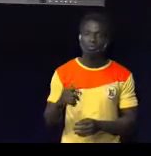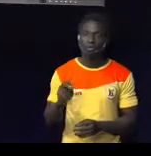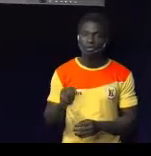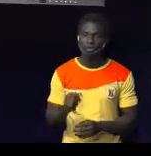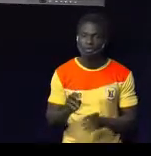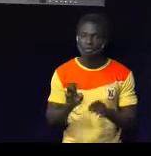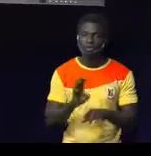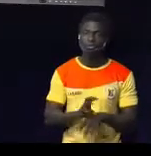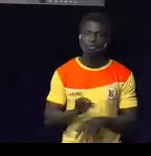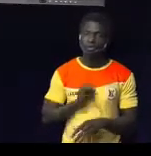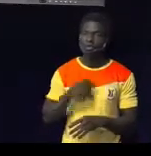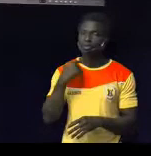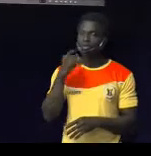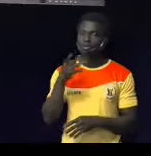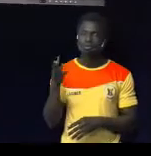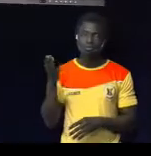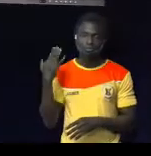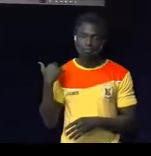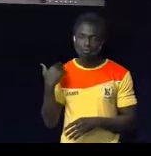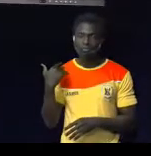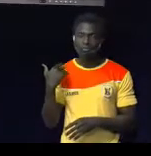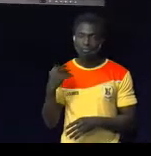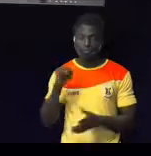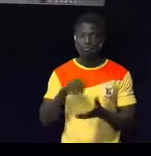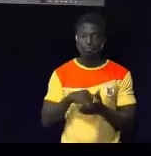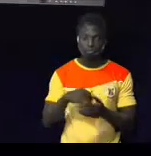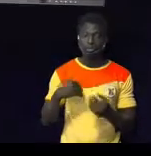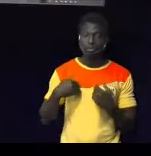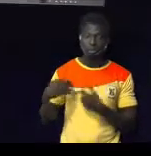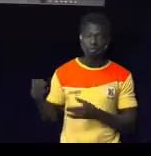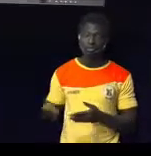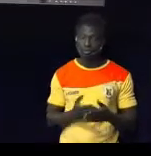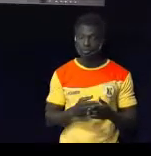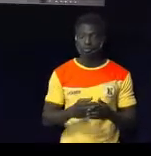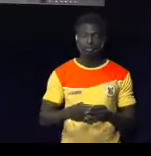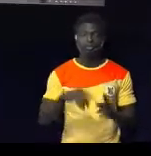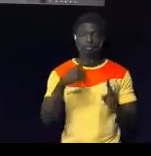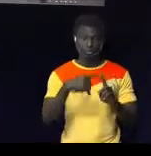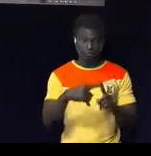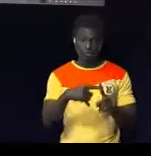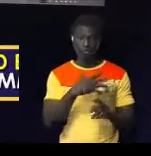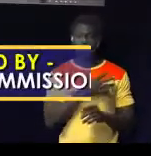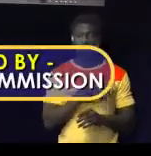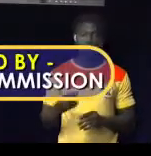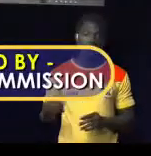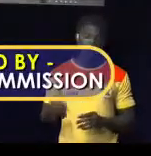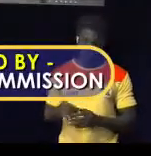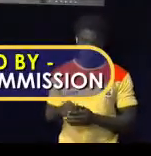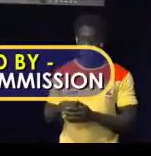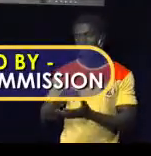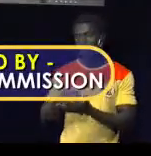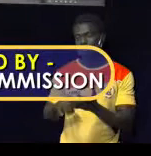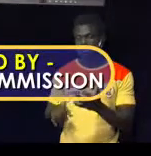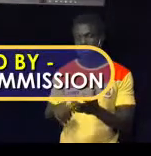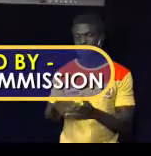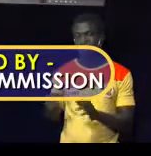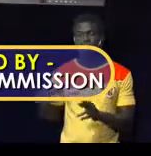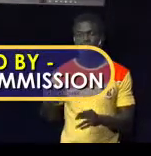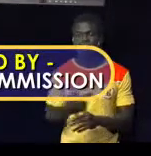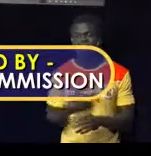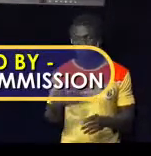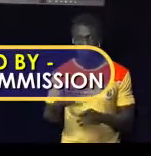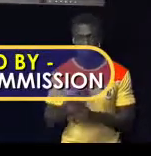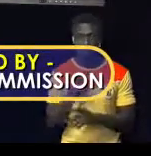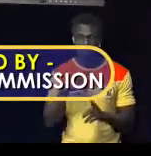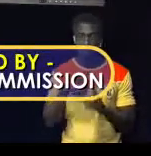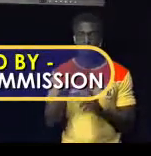culture, you know, I told you then, it has brought positive influence, likewise negative. Let's check the positive ones, advantages of